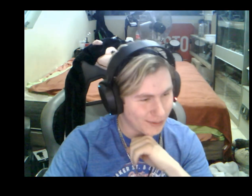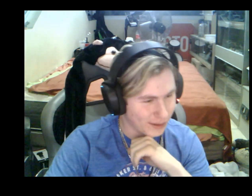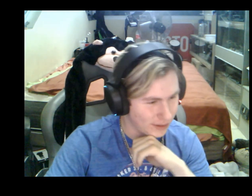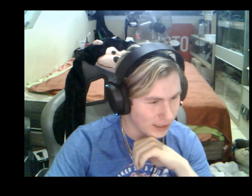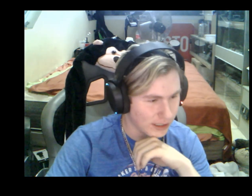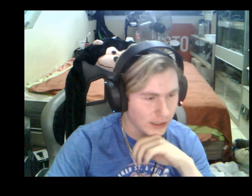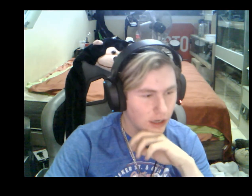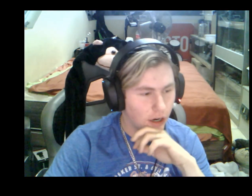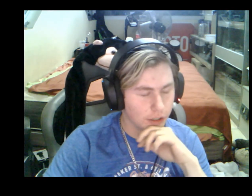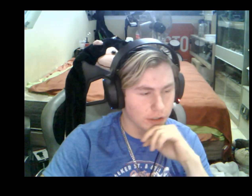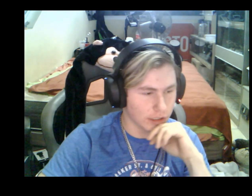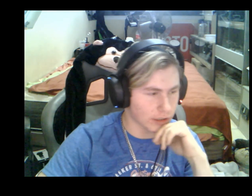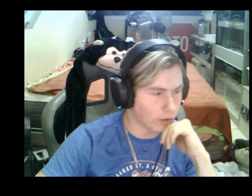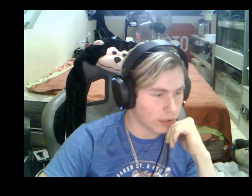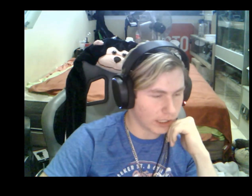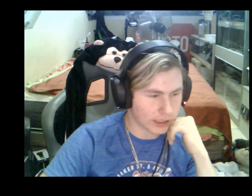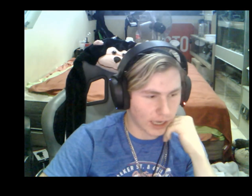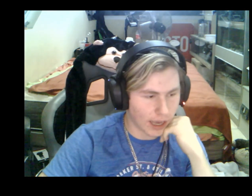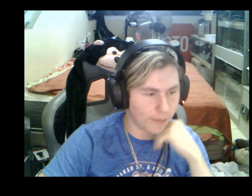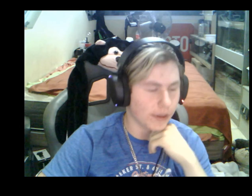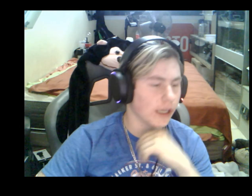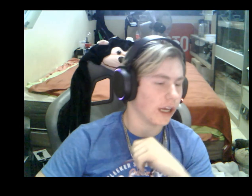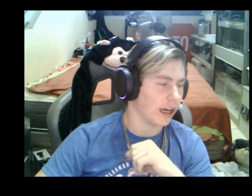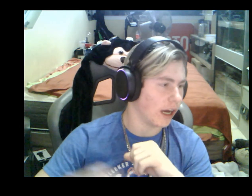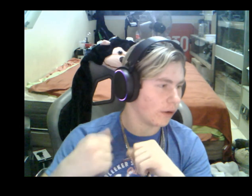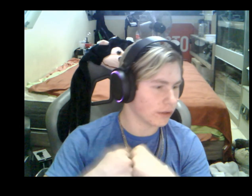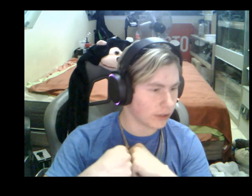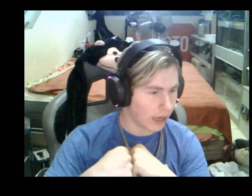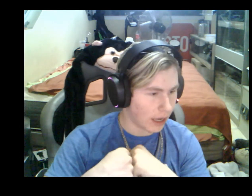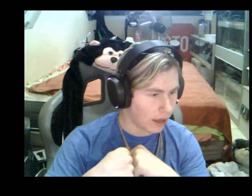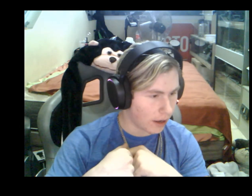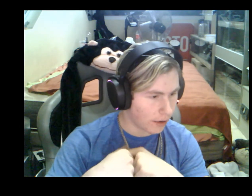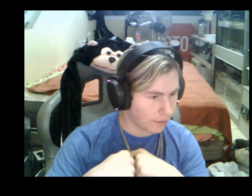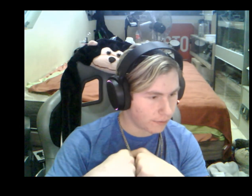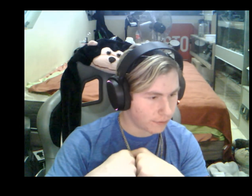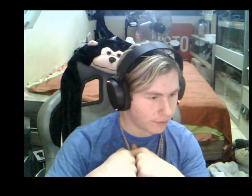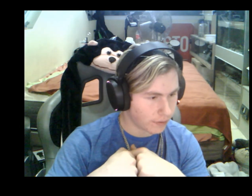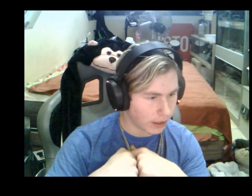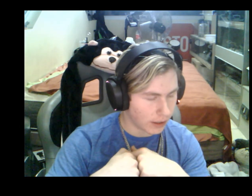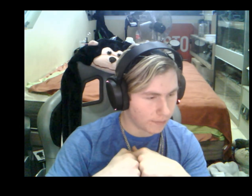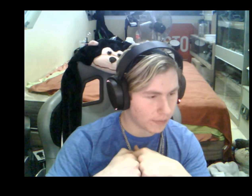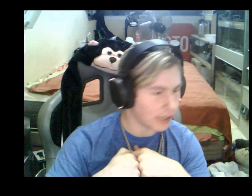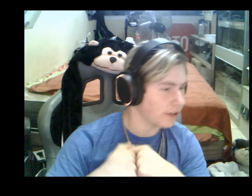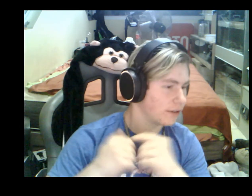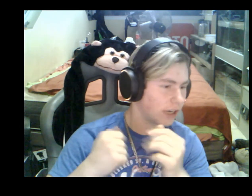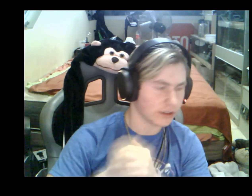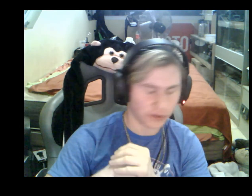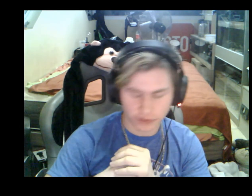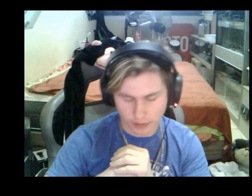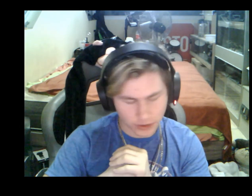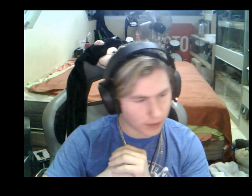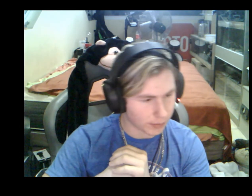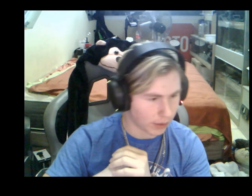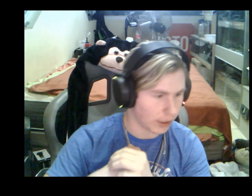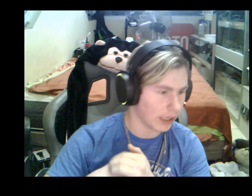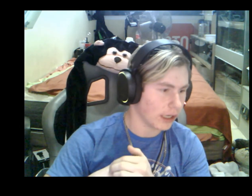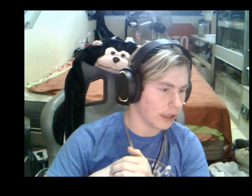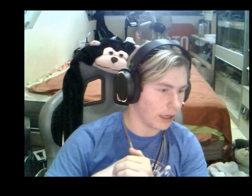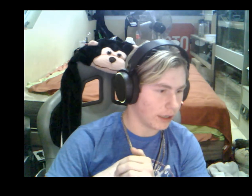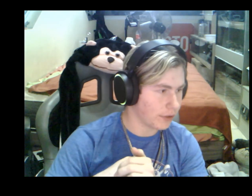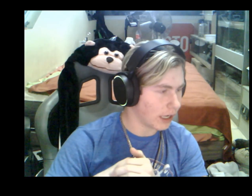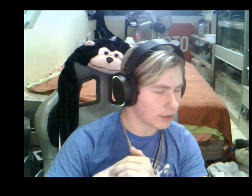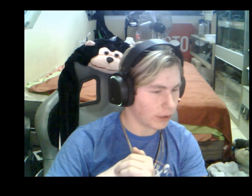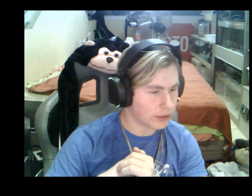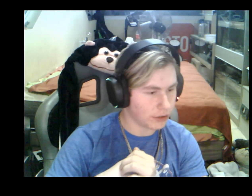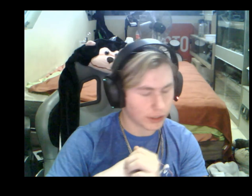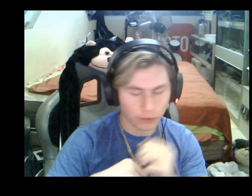pretty funny. Are you on Discord? Yes, I am. I also have... thank you guys all for subscribing, by the way.